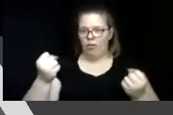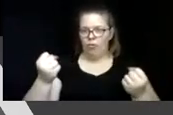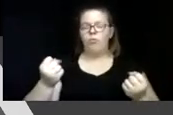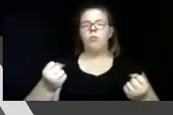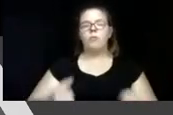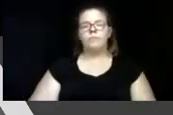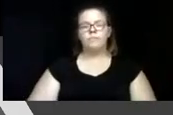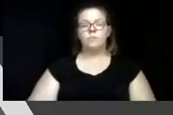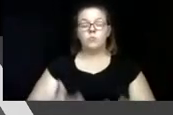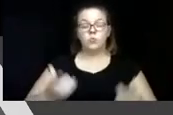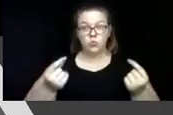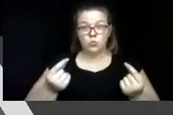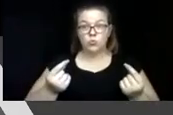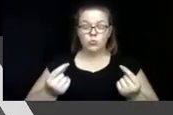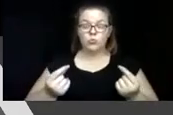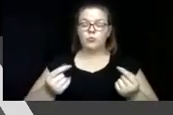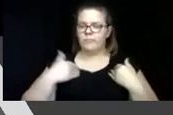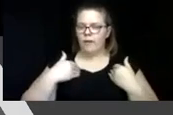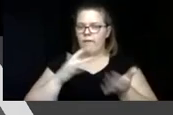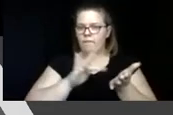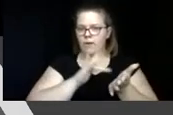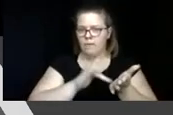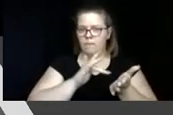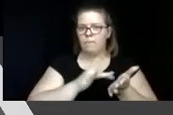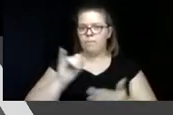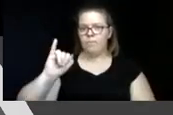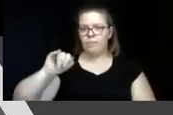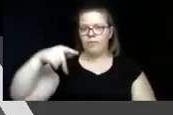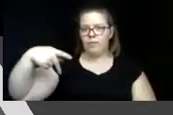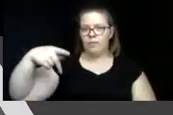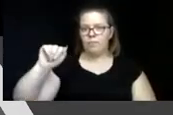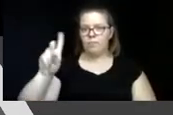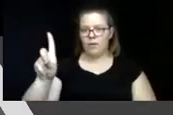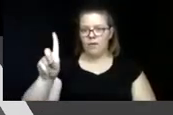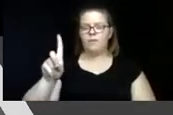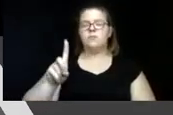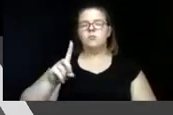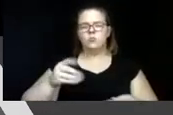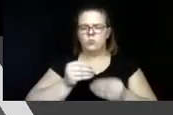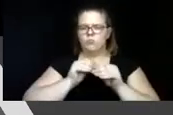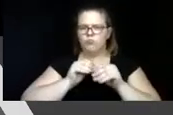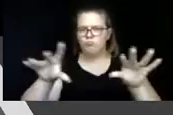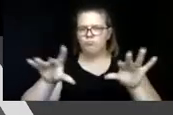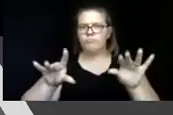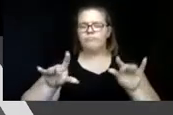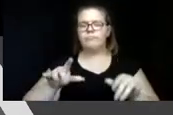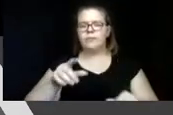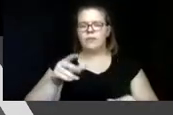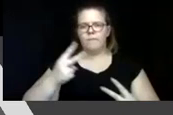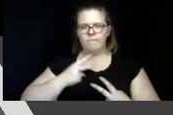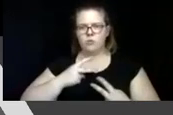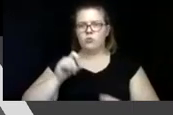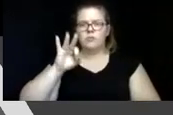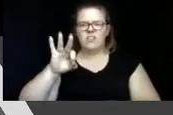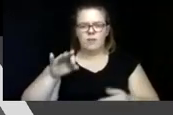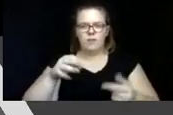get iPads issued to certain veterans if they meet, certain criteria. And then they can see their